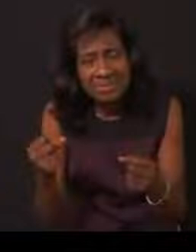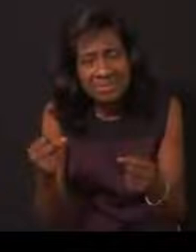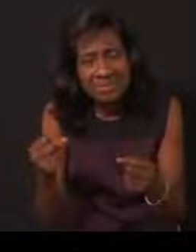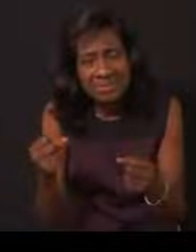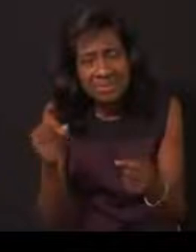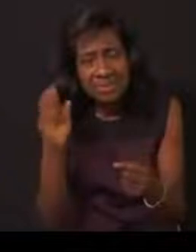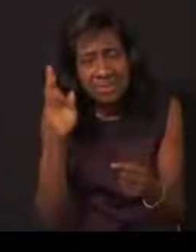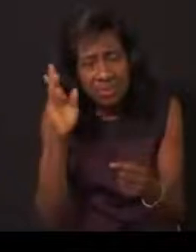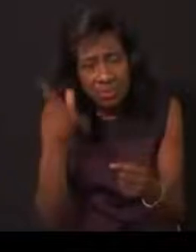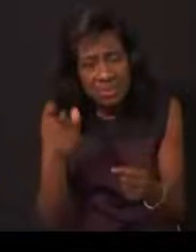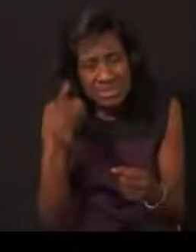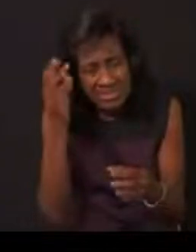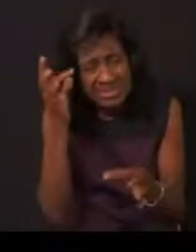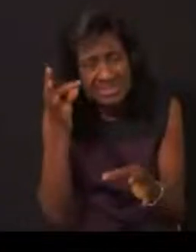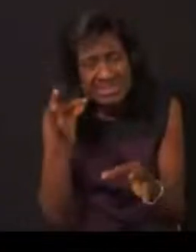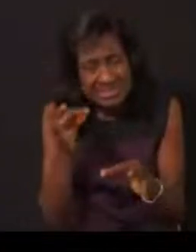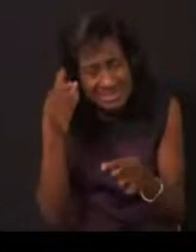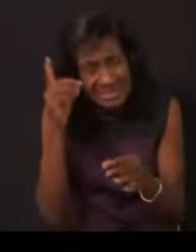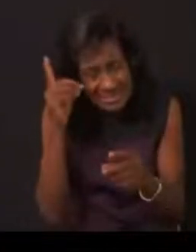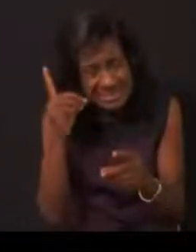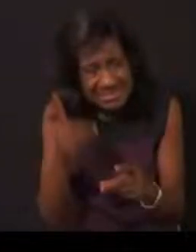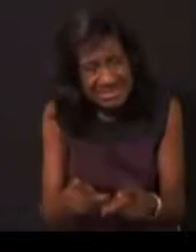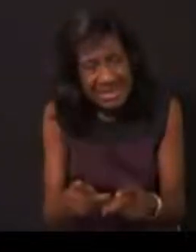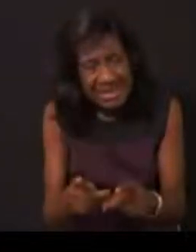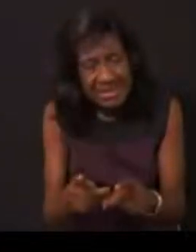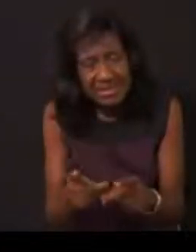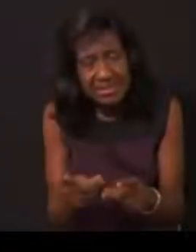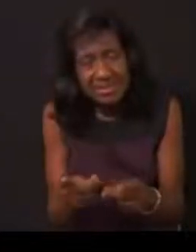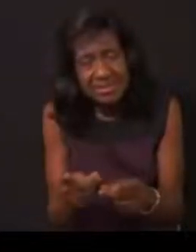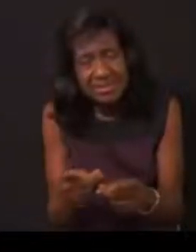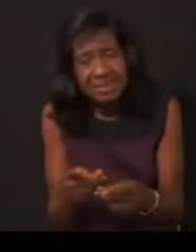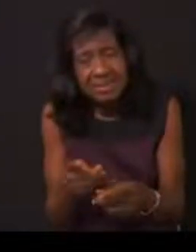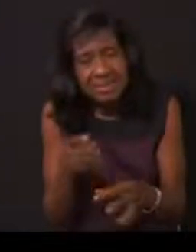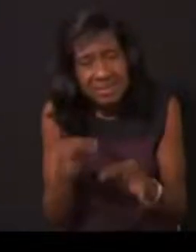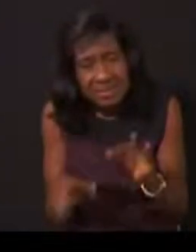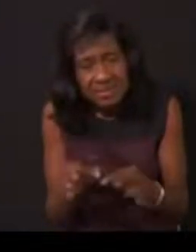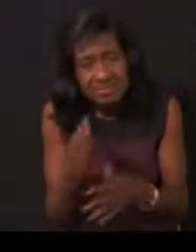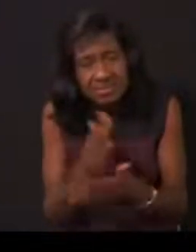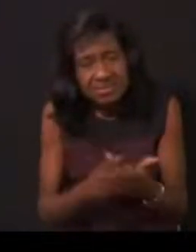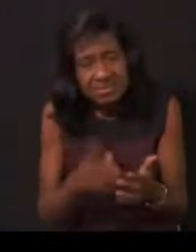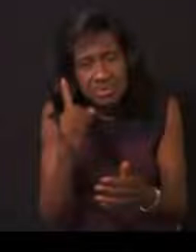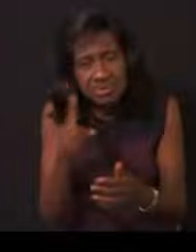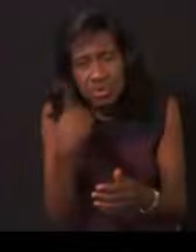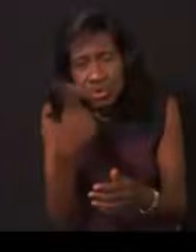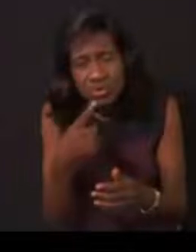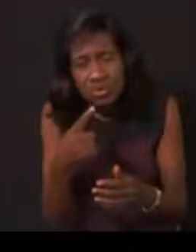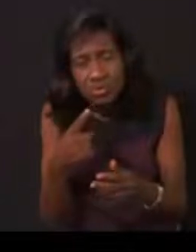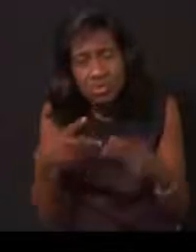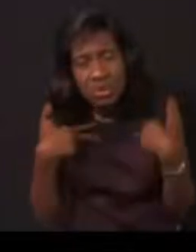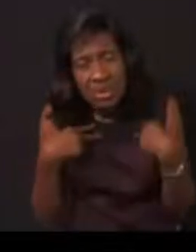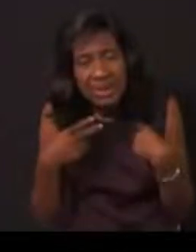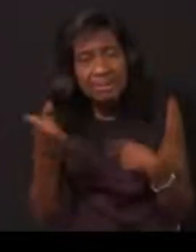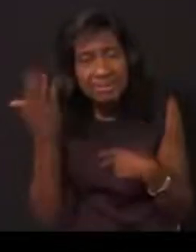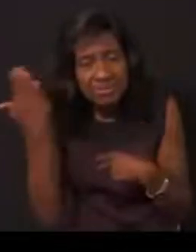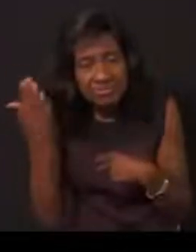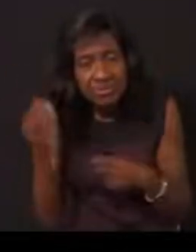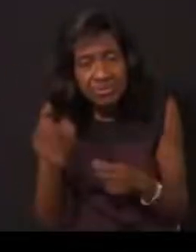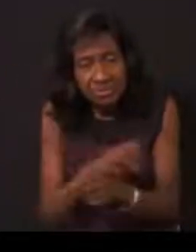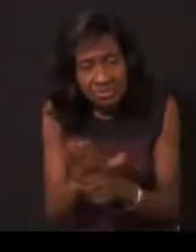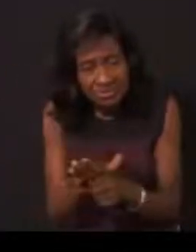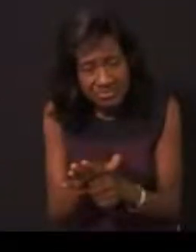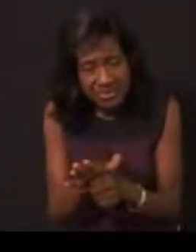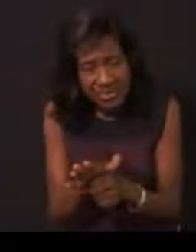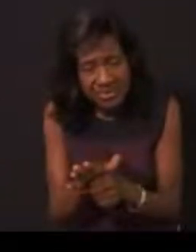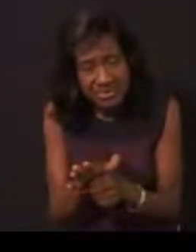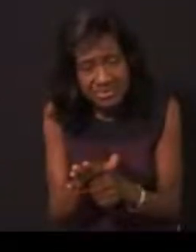make a determination. So clearly, if there was somebody that had already been infected, then that would be taken into